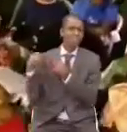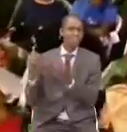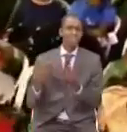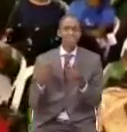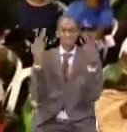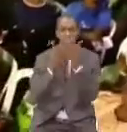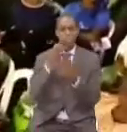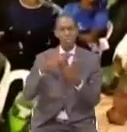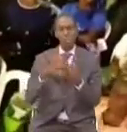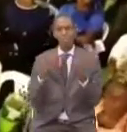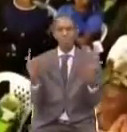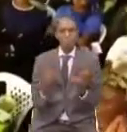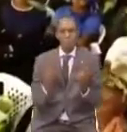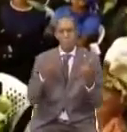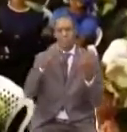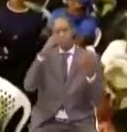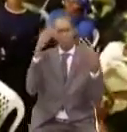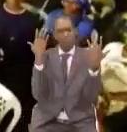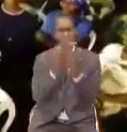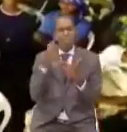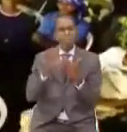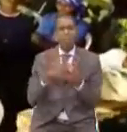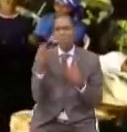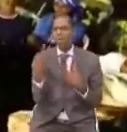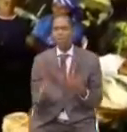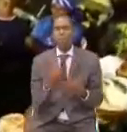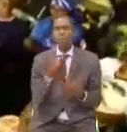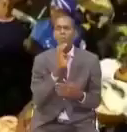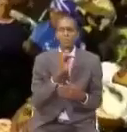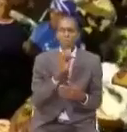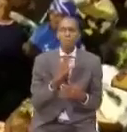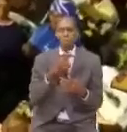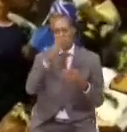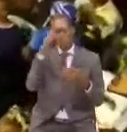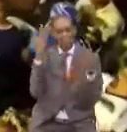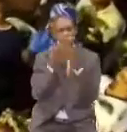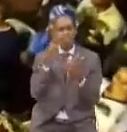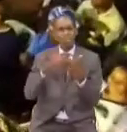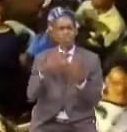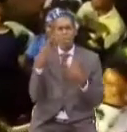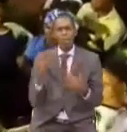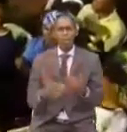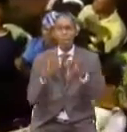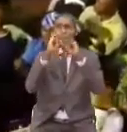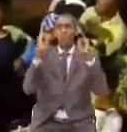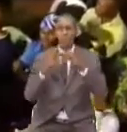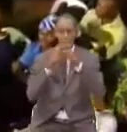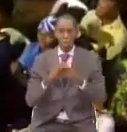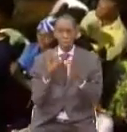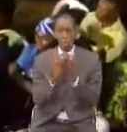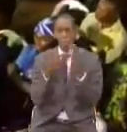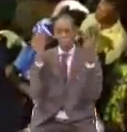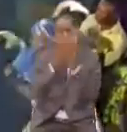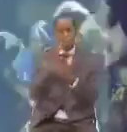darkness of evil, in the darkness of occultism, in the darkness of idol worship, and the darkness covers you. And